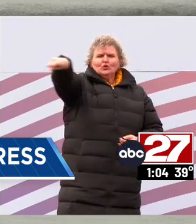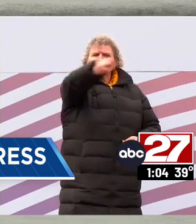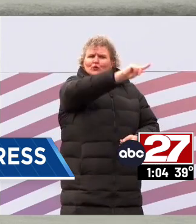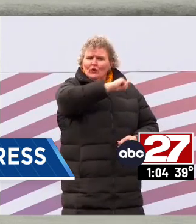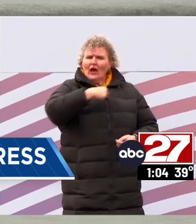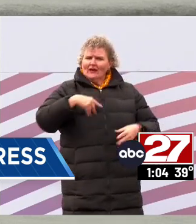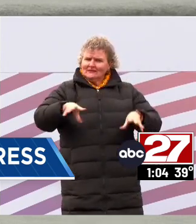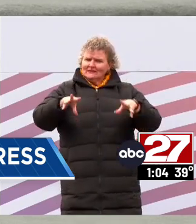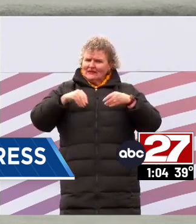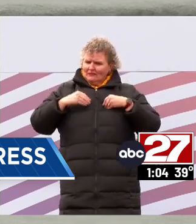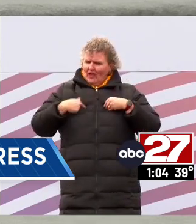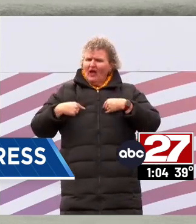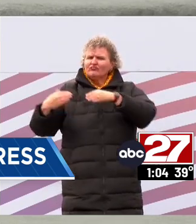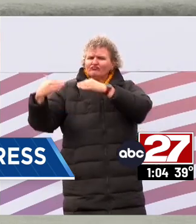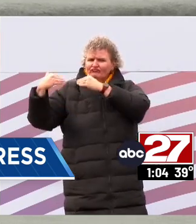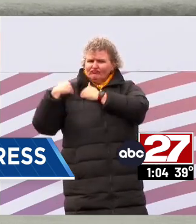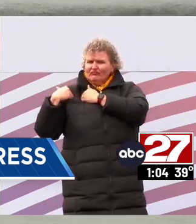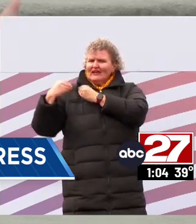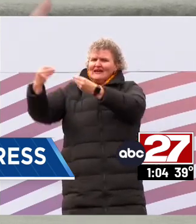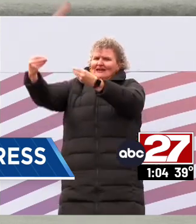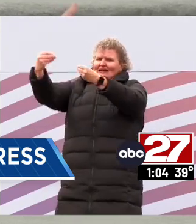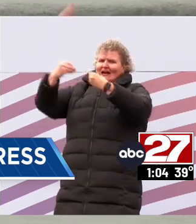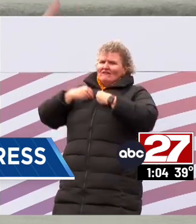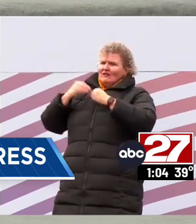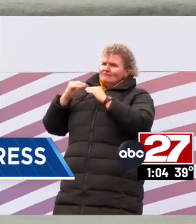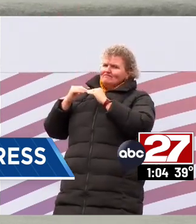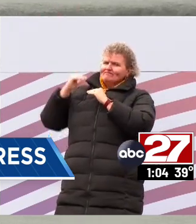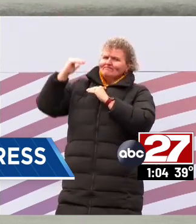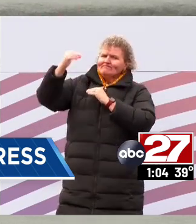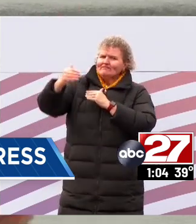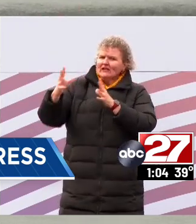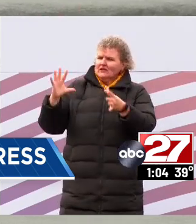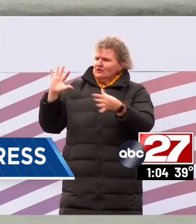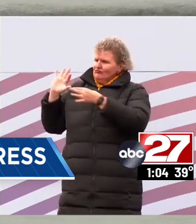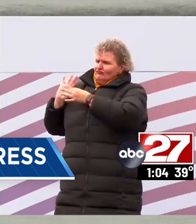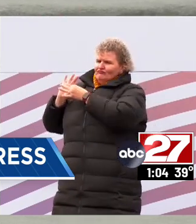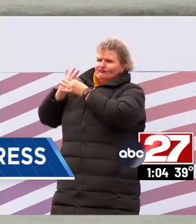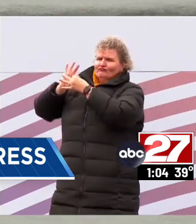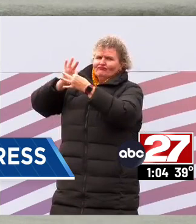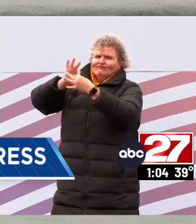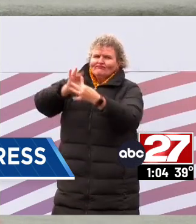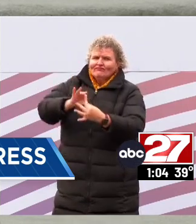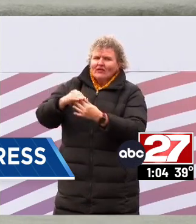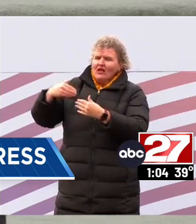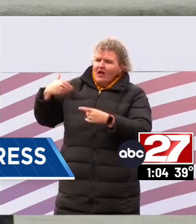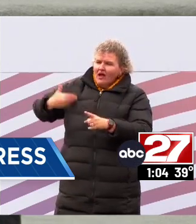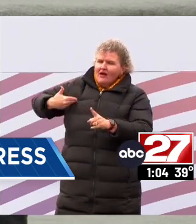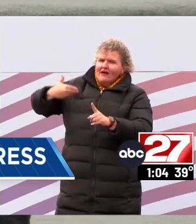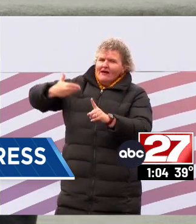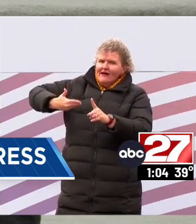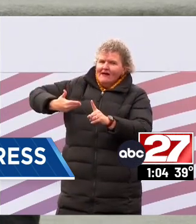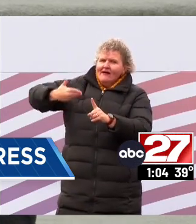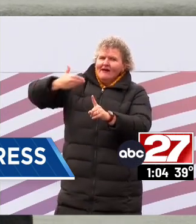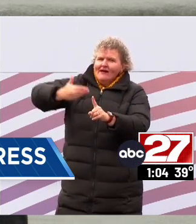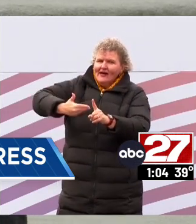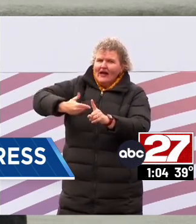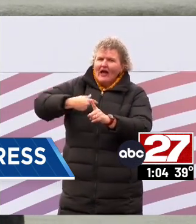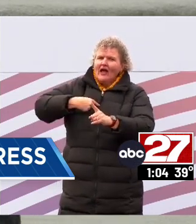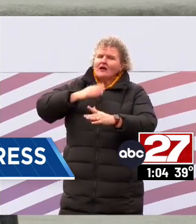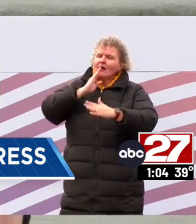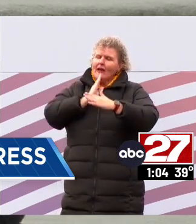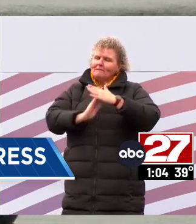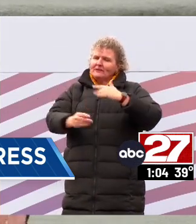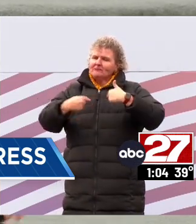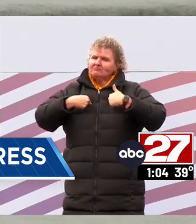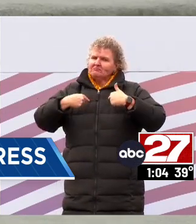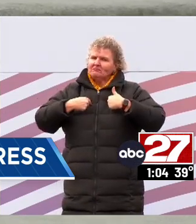me to be the next link in this chain of progress with humility. And so,